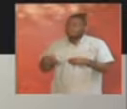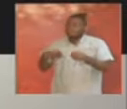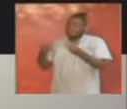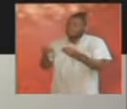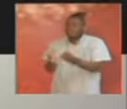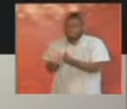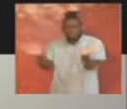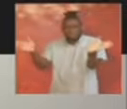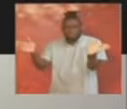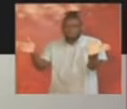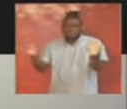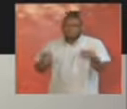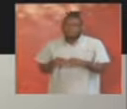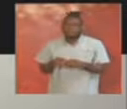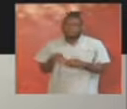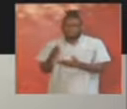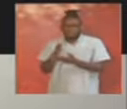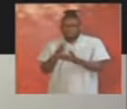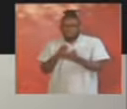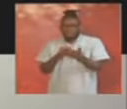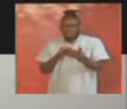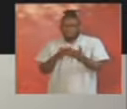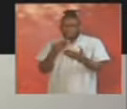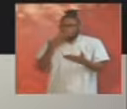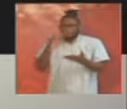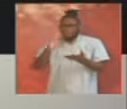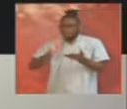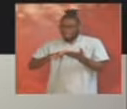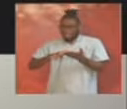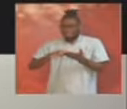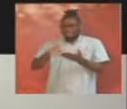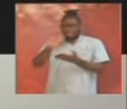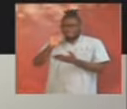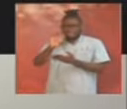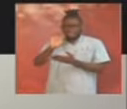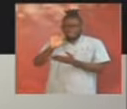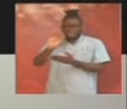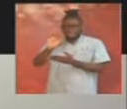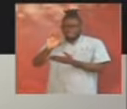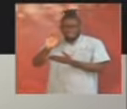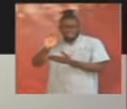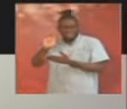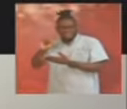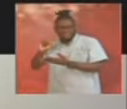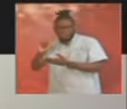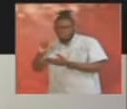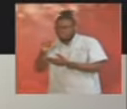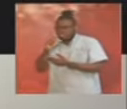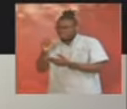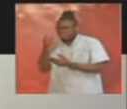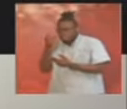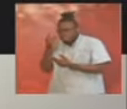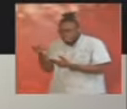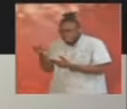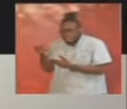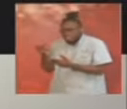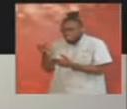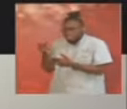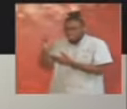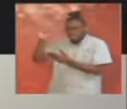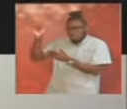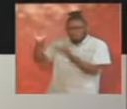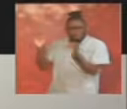Adverse effects are undesirable, and we have not seen, at least in Tobago, any adverse effects to